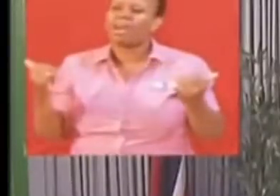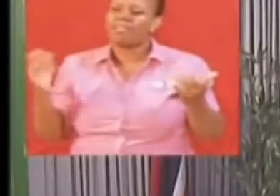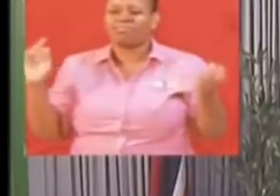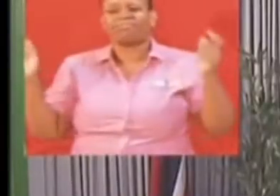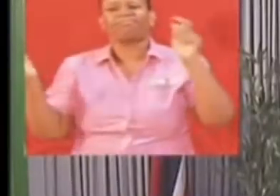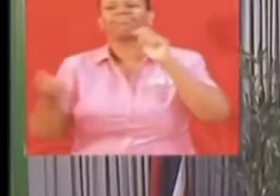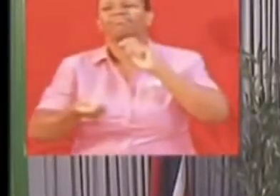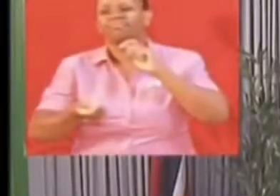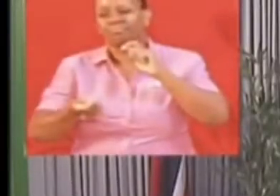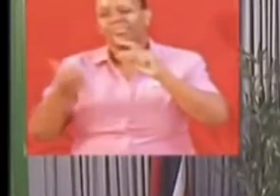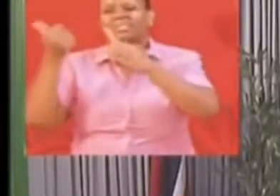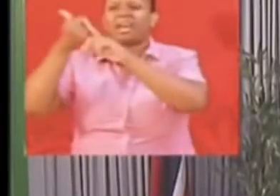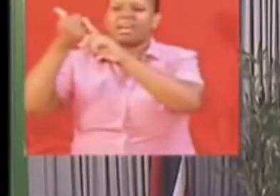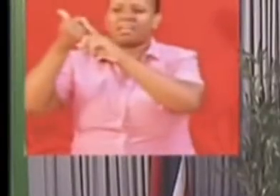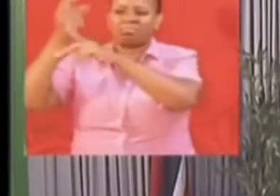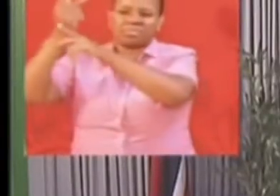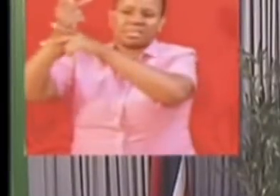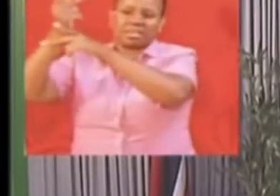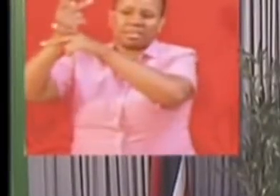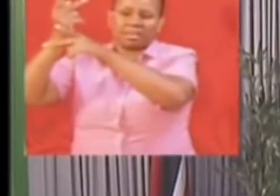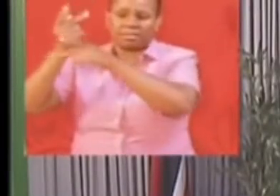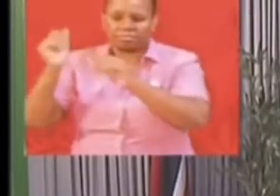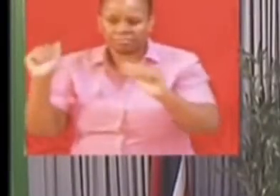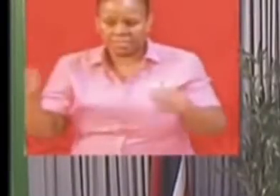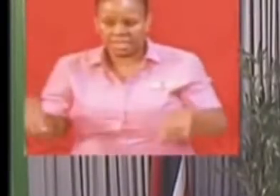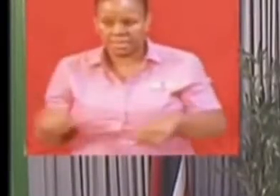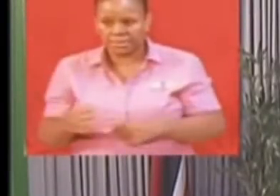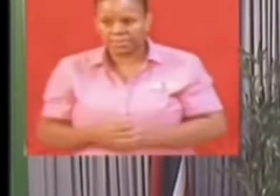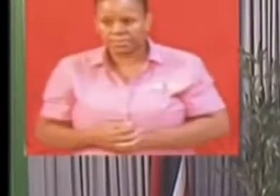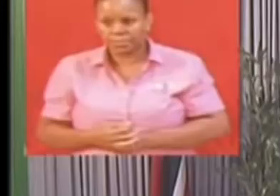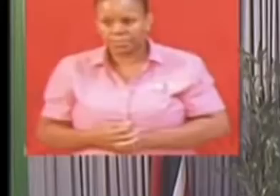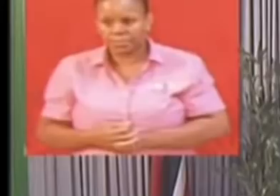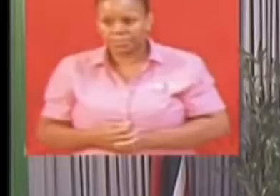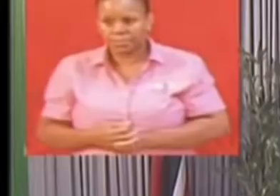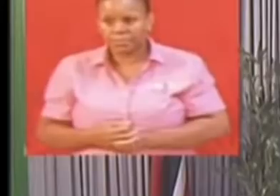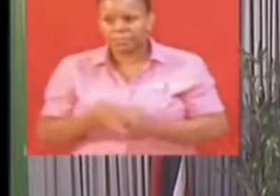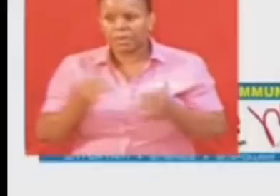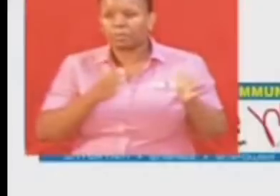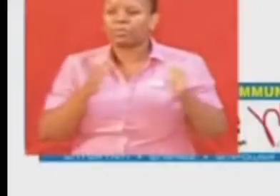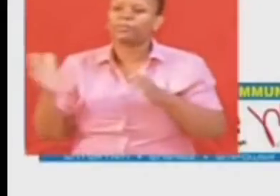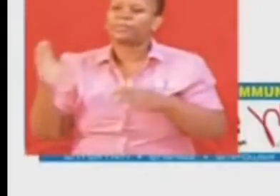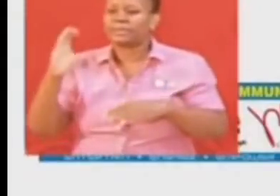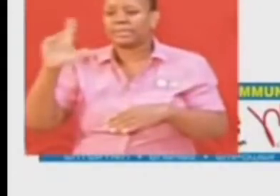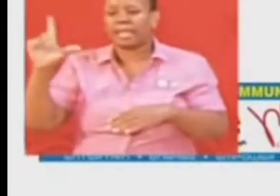Thank you very much, CMO. And we move now to CL Communications, please.